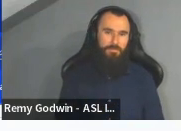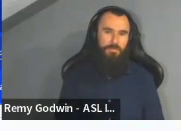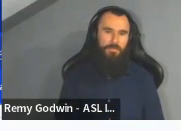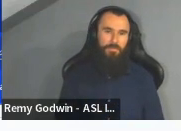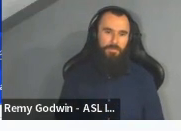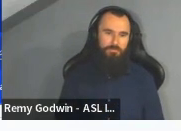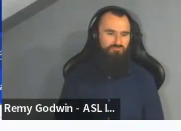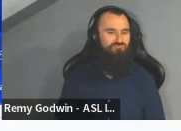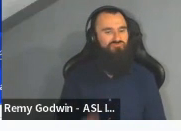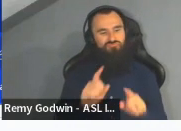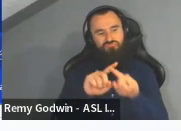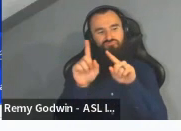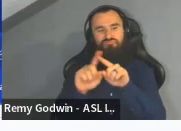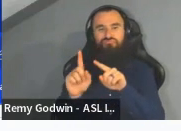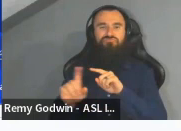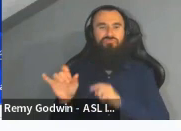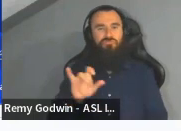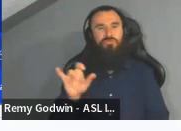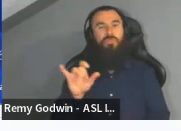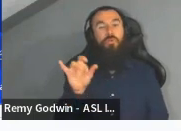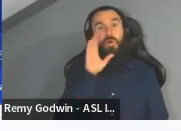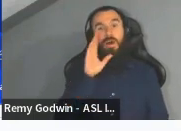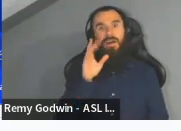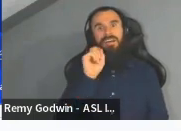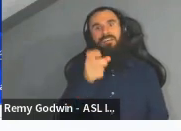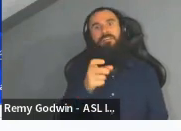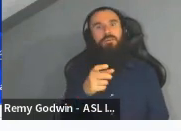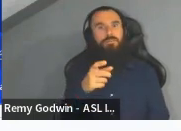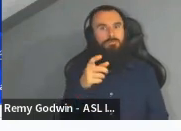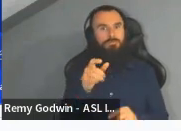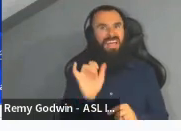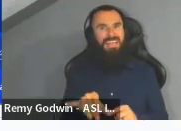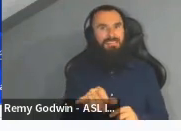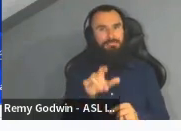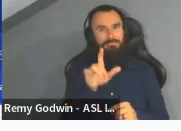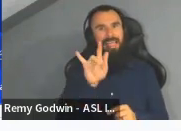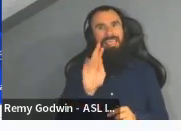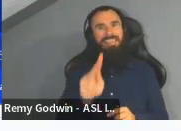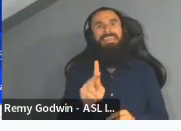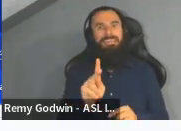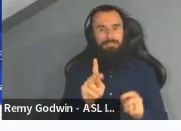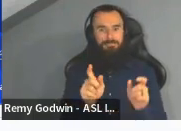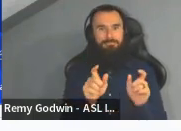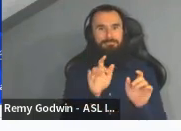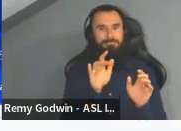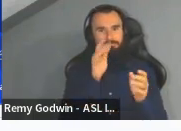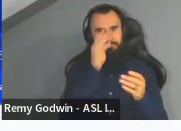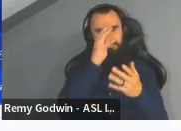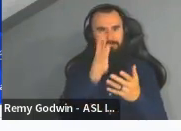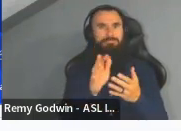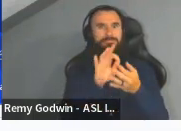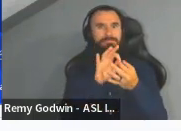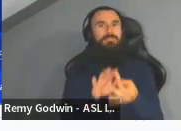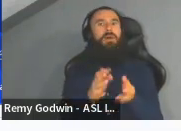all kinds of stuff here. And then it gives you some links to the public records request and some information for